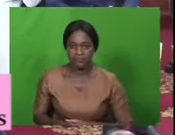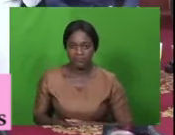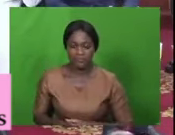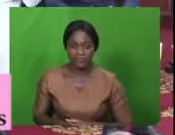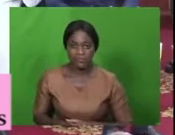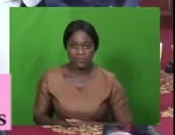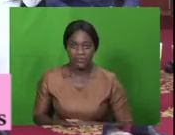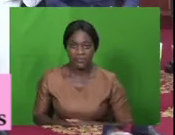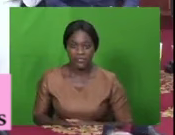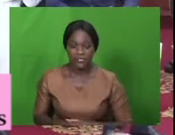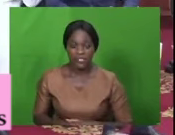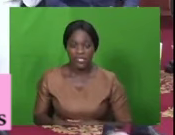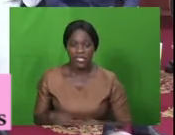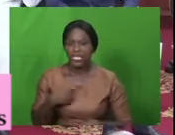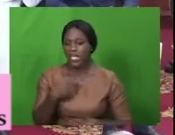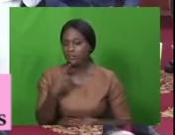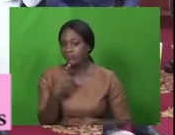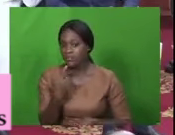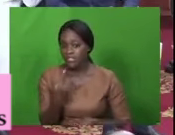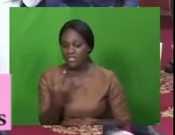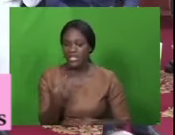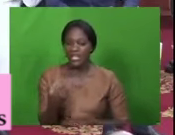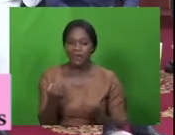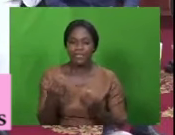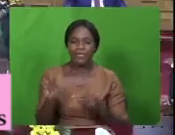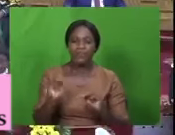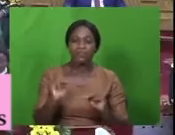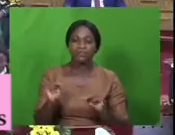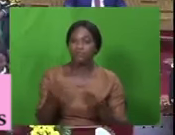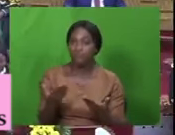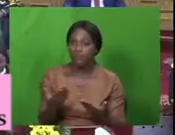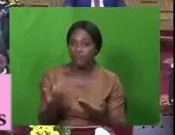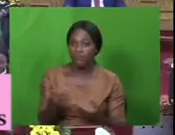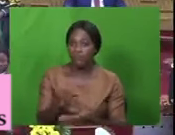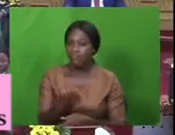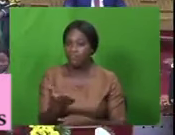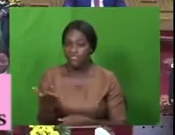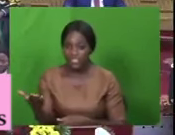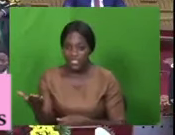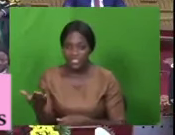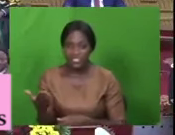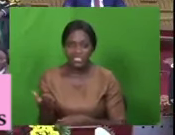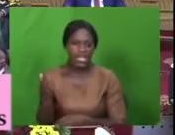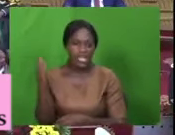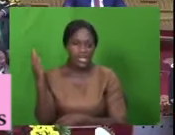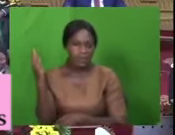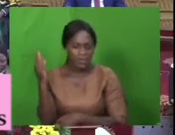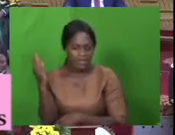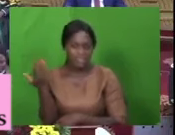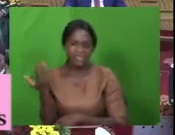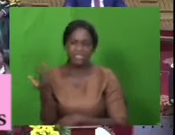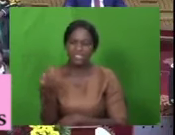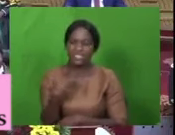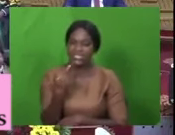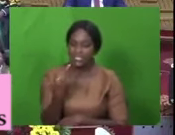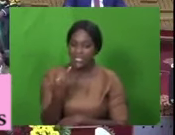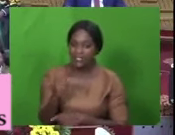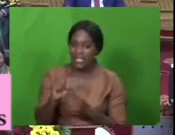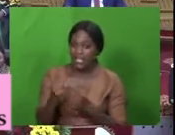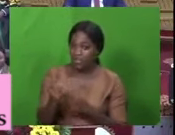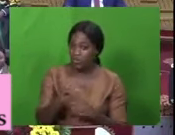many others, including the managing director of the IMF, have said that our economy was doing well